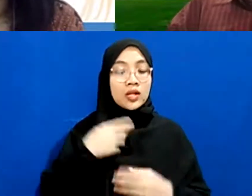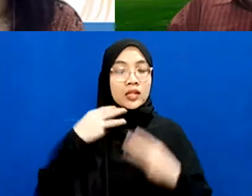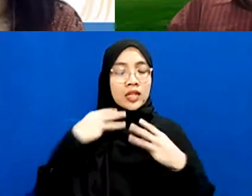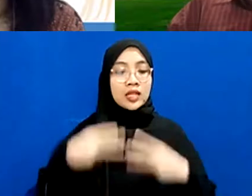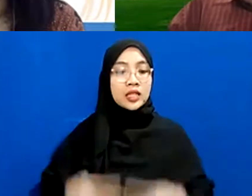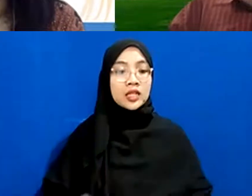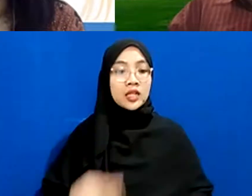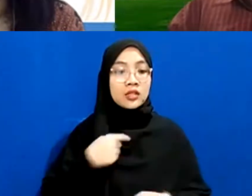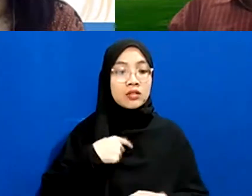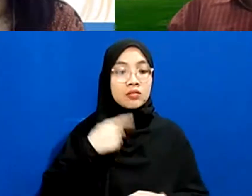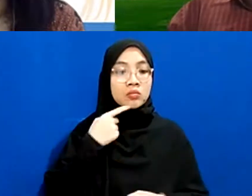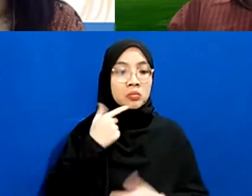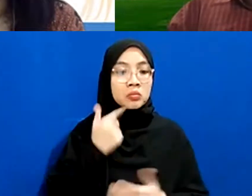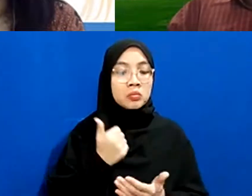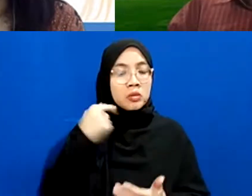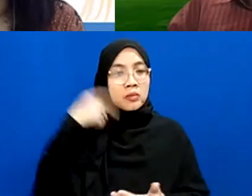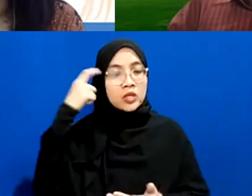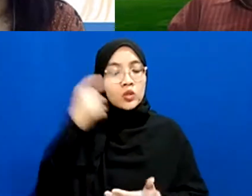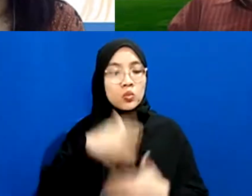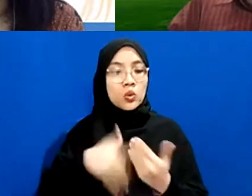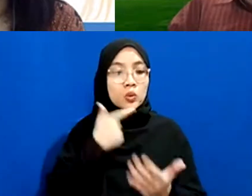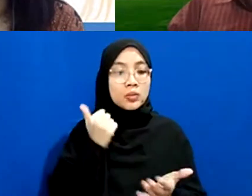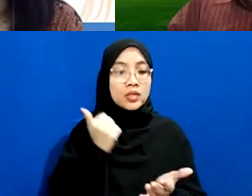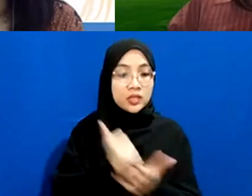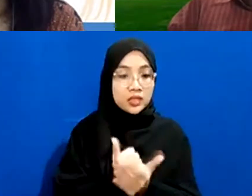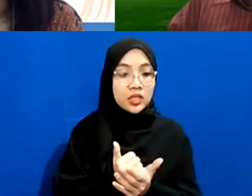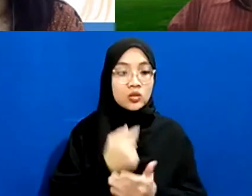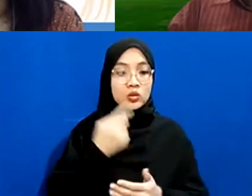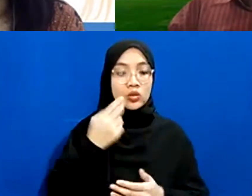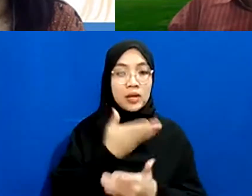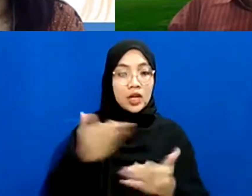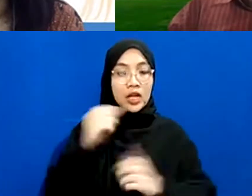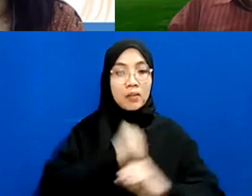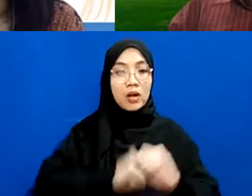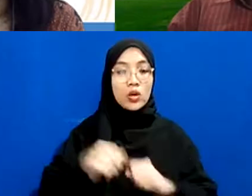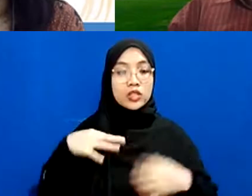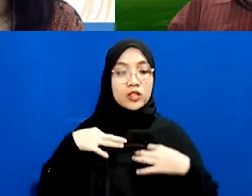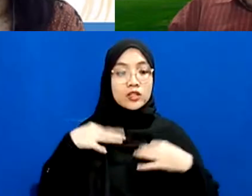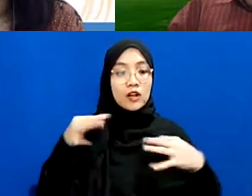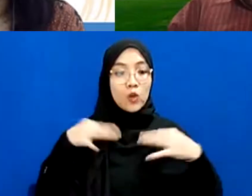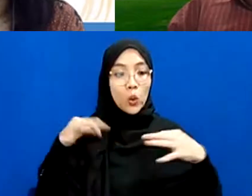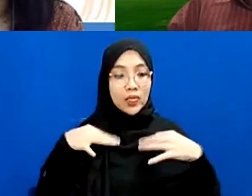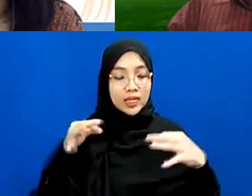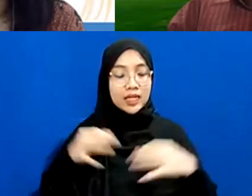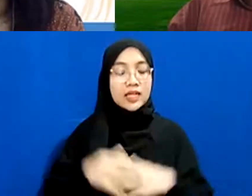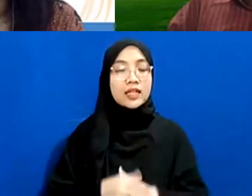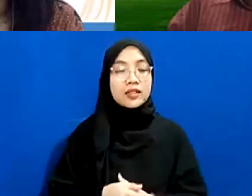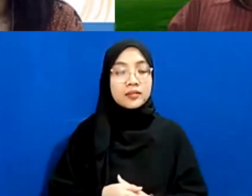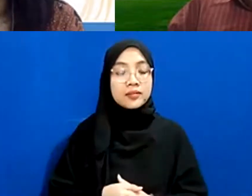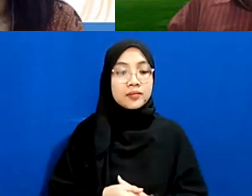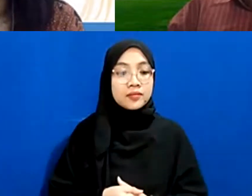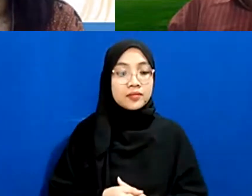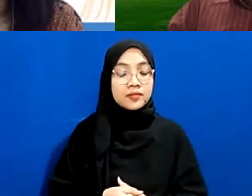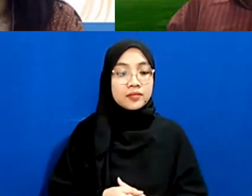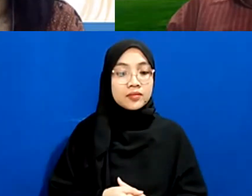things like it's voluntary, that you're obtaining written consent, that you're identifying that it's going to be